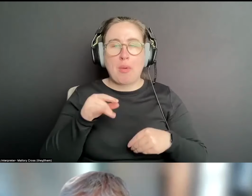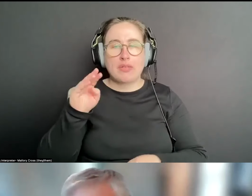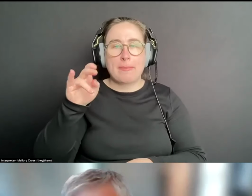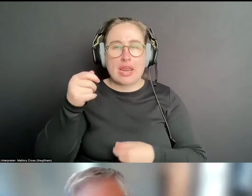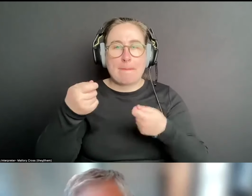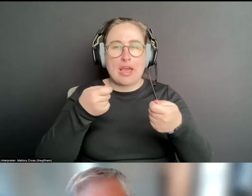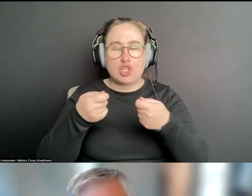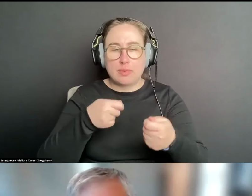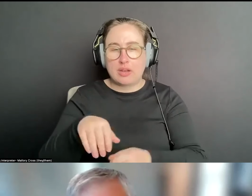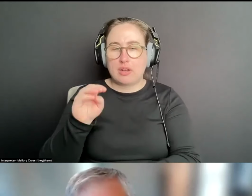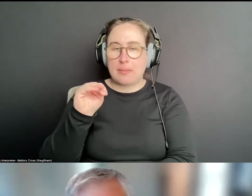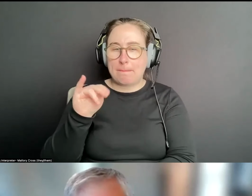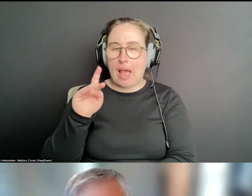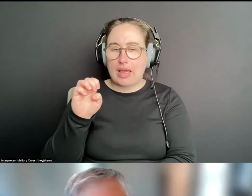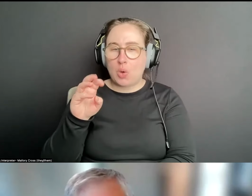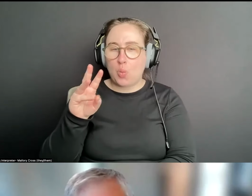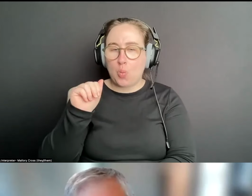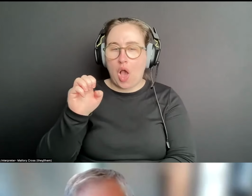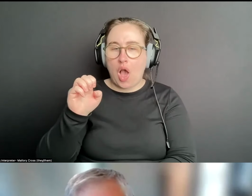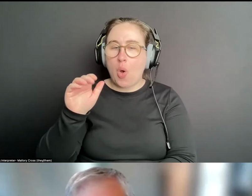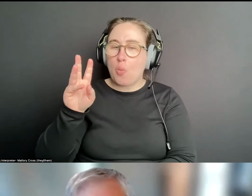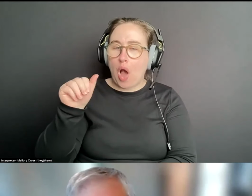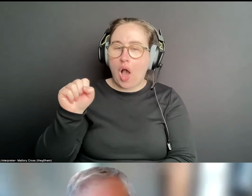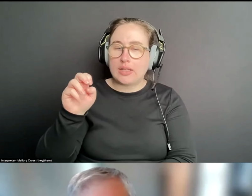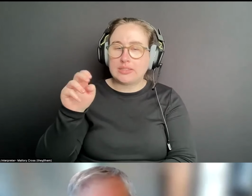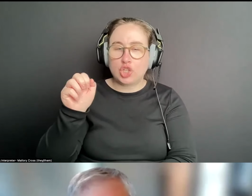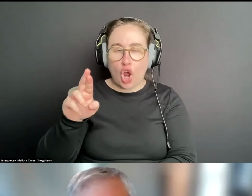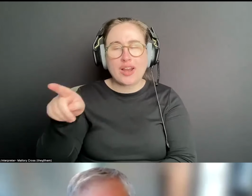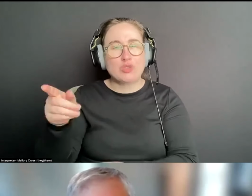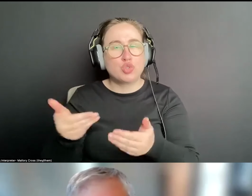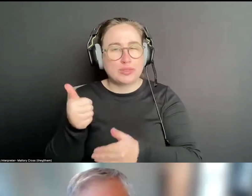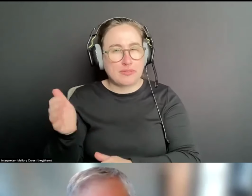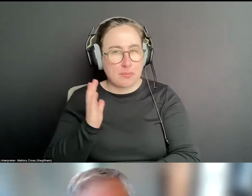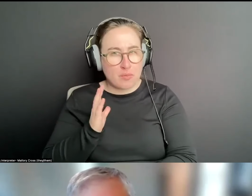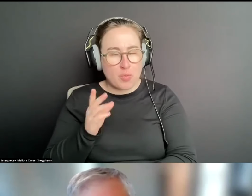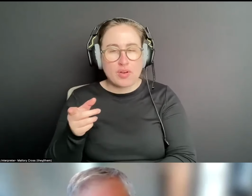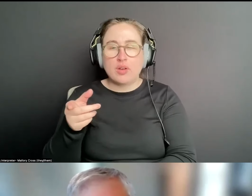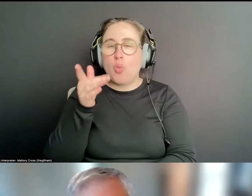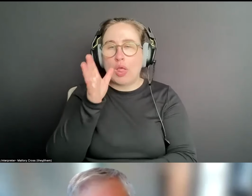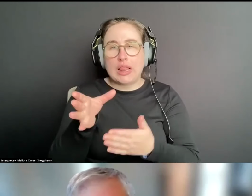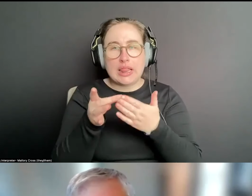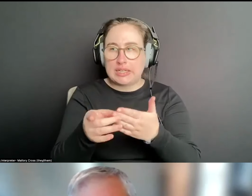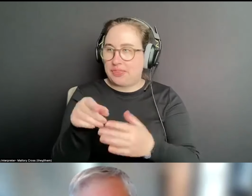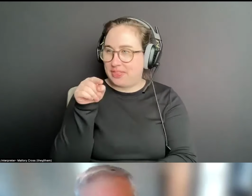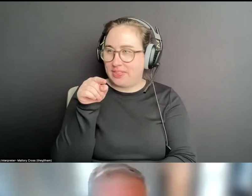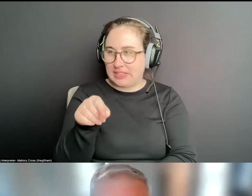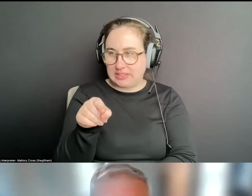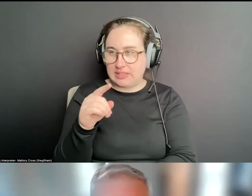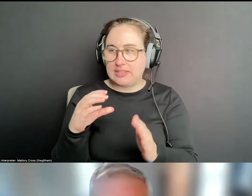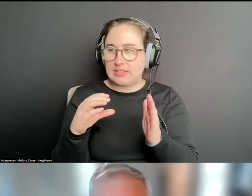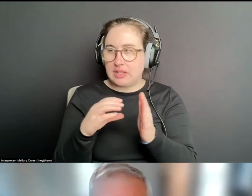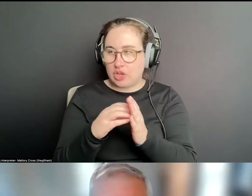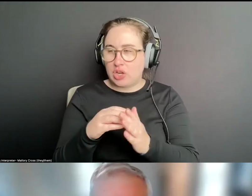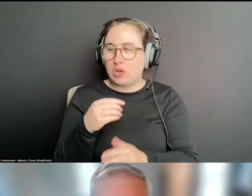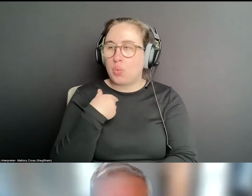management. Mike Wassenaar, who introduced himself earlier, is going to be leading this section, and we're